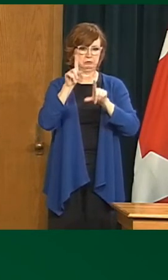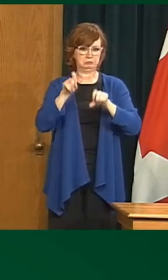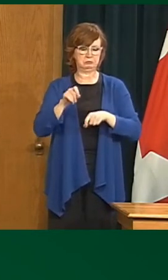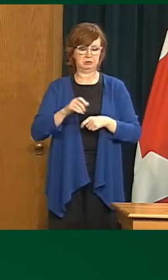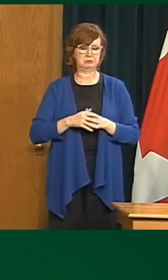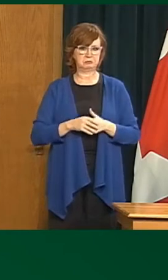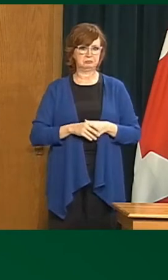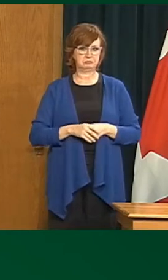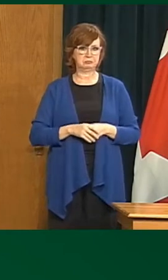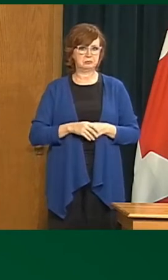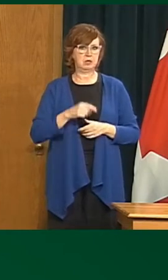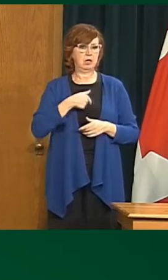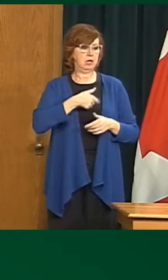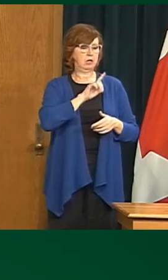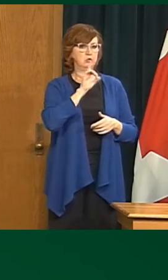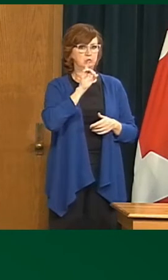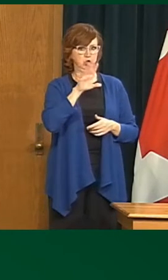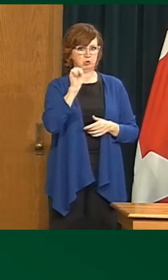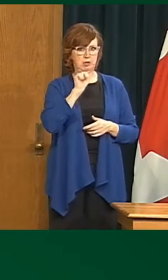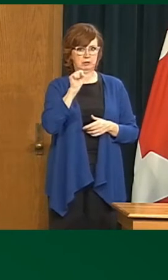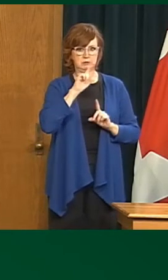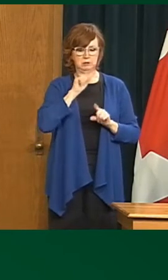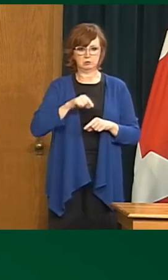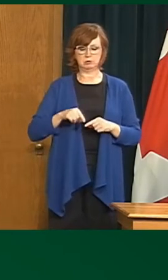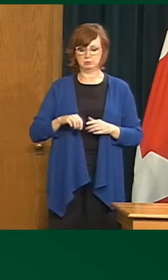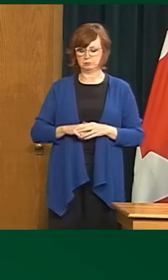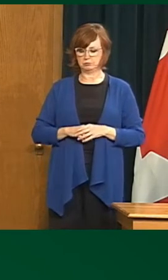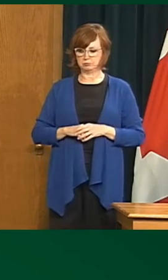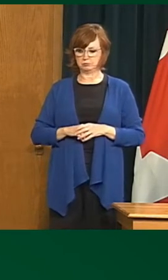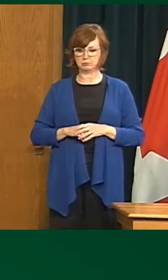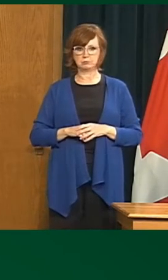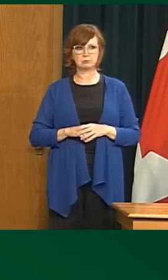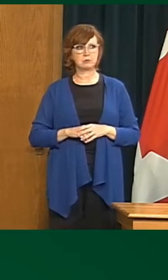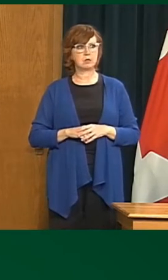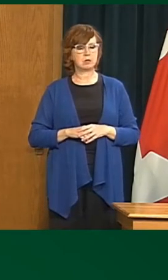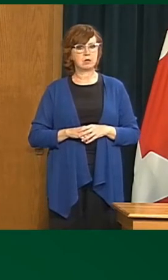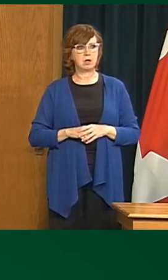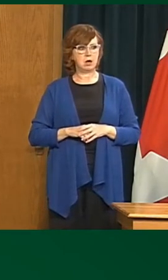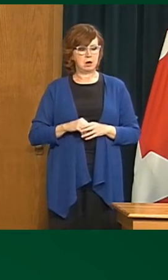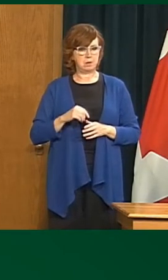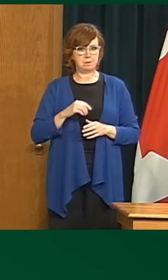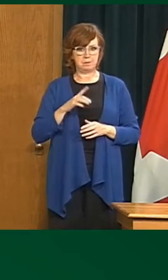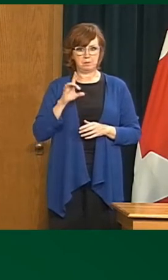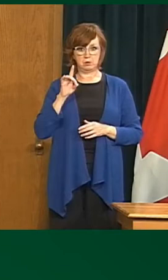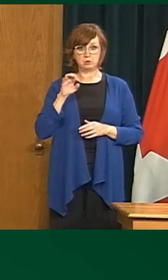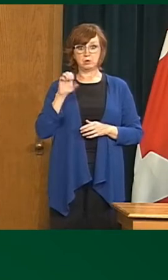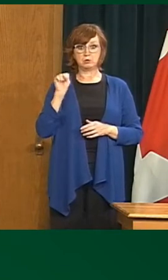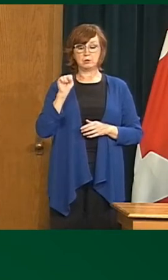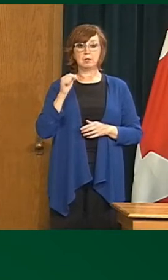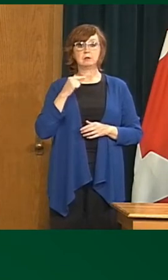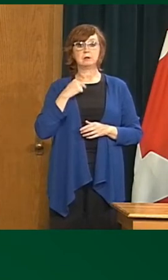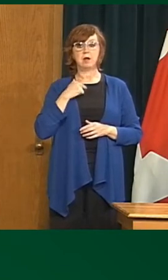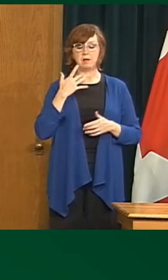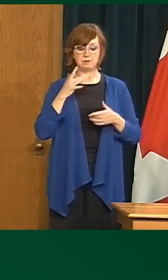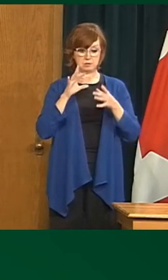in specifics. So, and I spoke to this, I think, about 3 weeks ago as well, that we've been in constant touch with